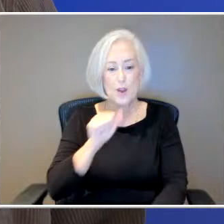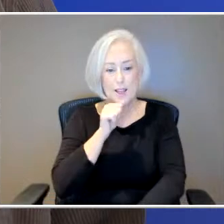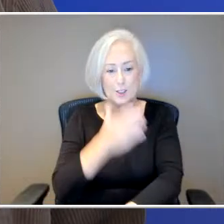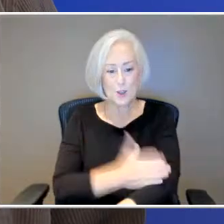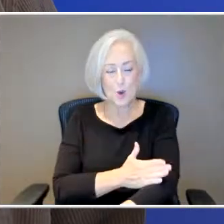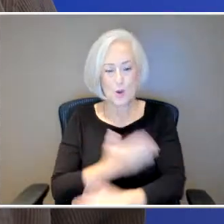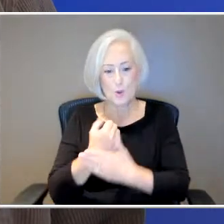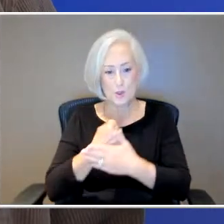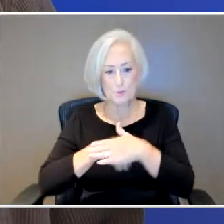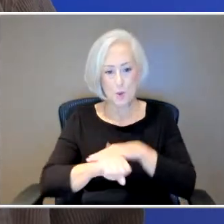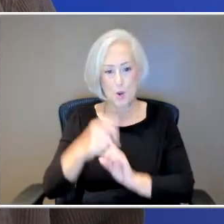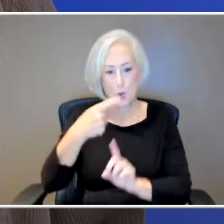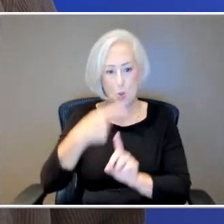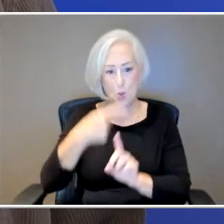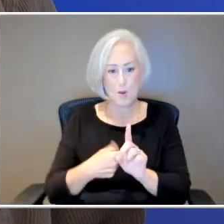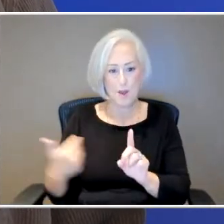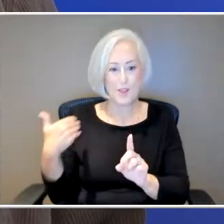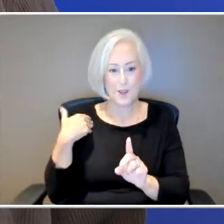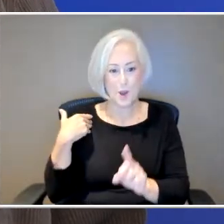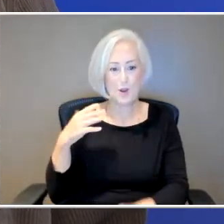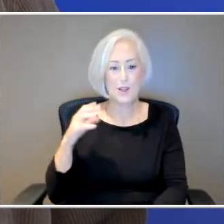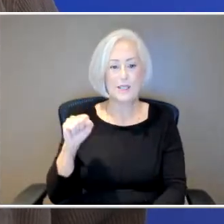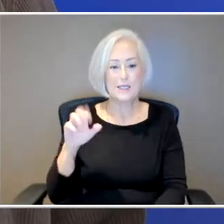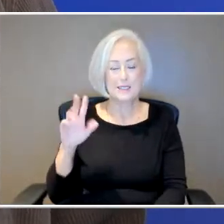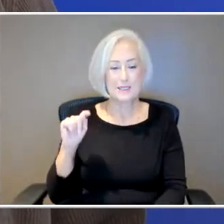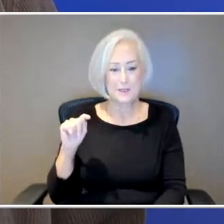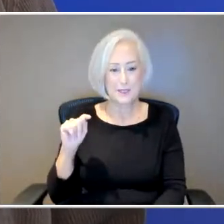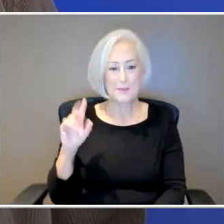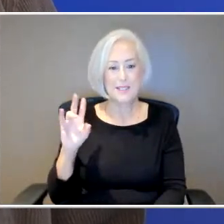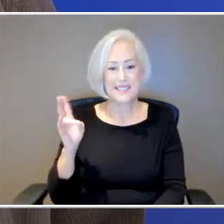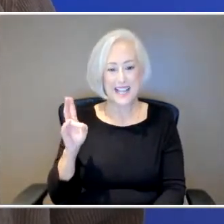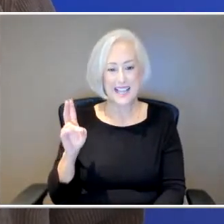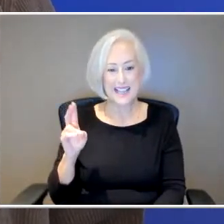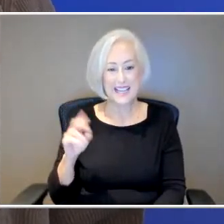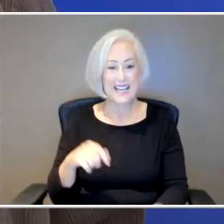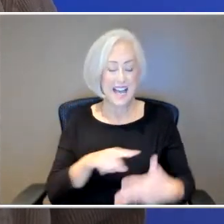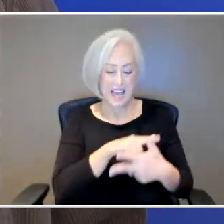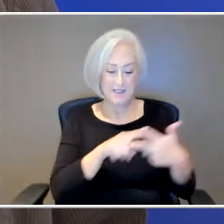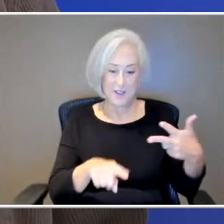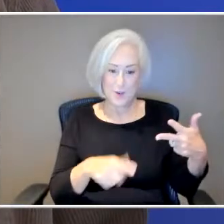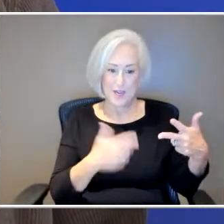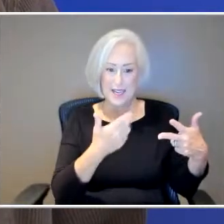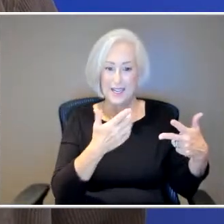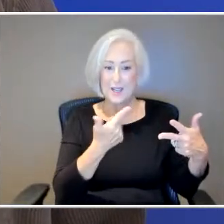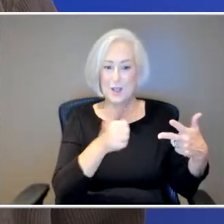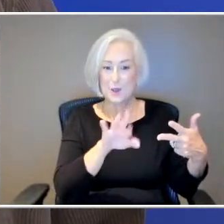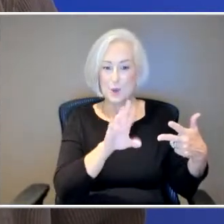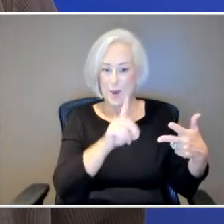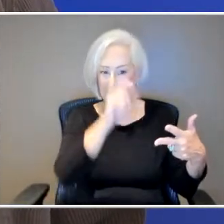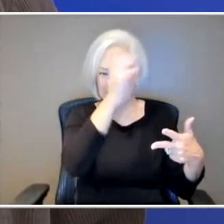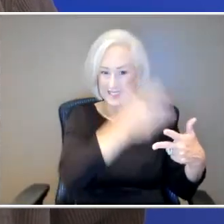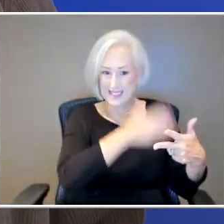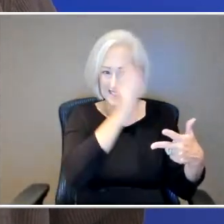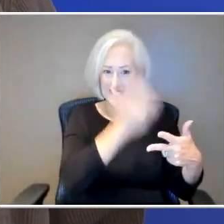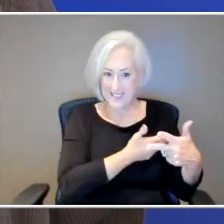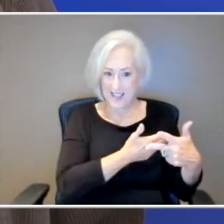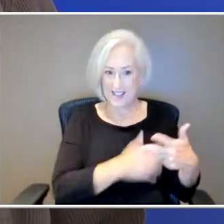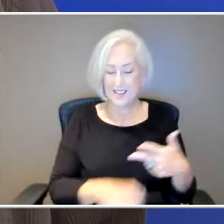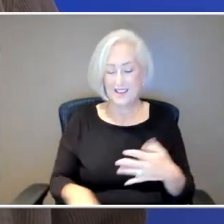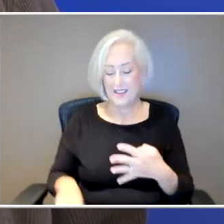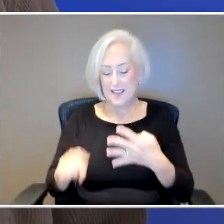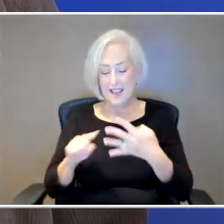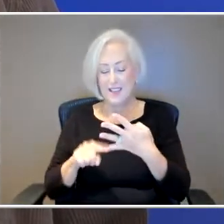about a month ago on September 17th. Thank you very much. I've got 3 awesome grandsons, and now I have a granddaughter, and her name is Lainey